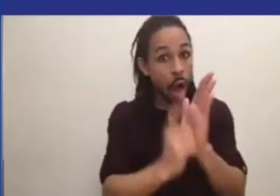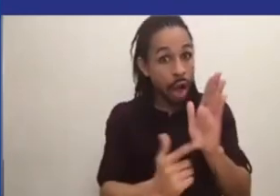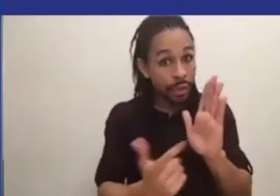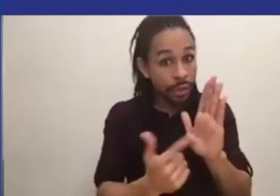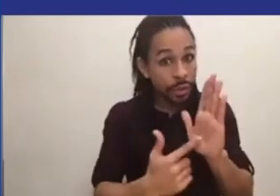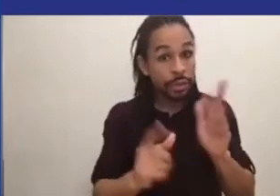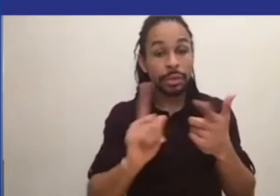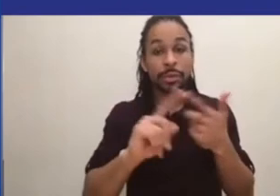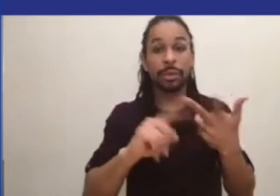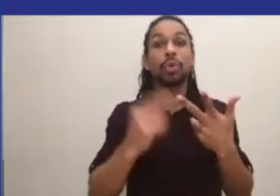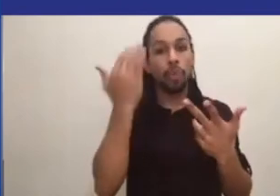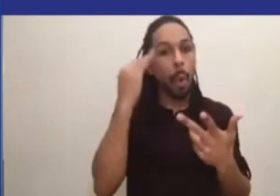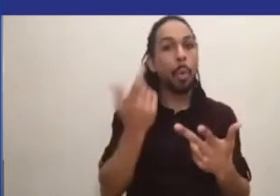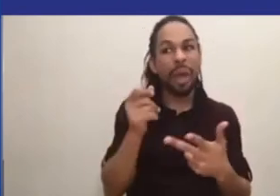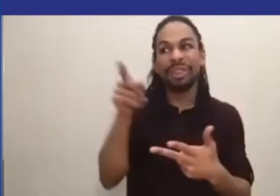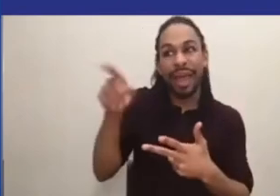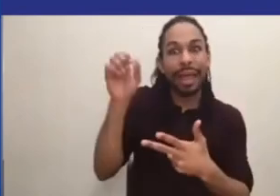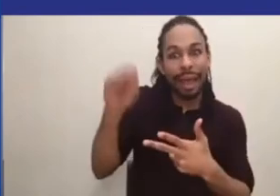they can and cannot do to you.